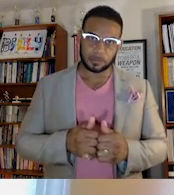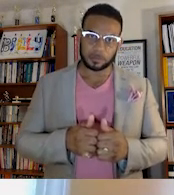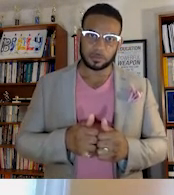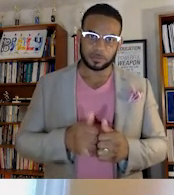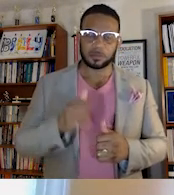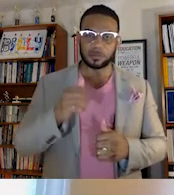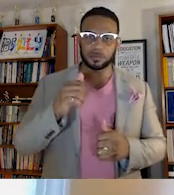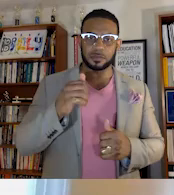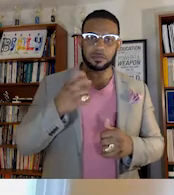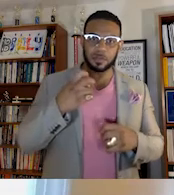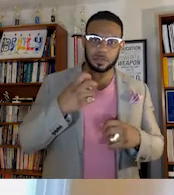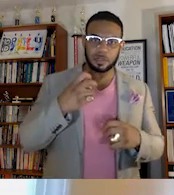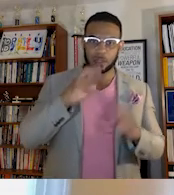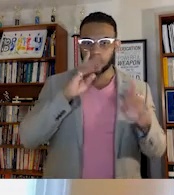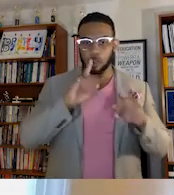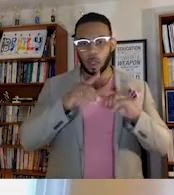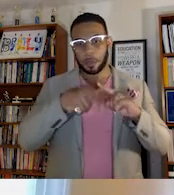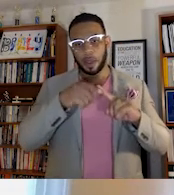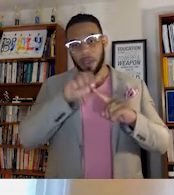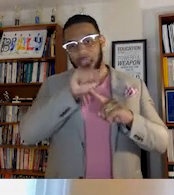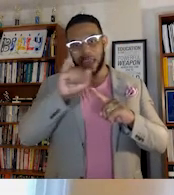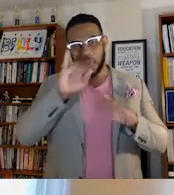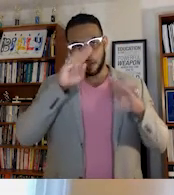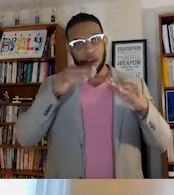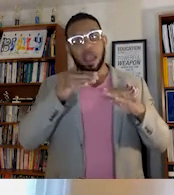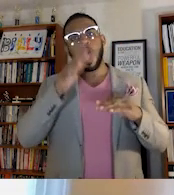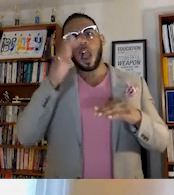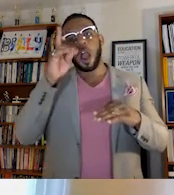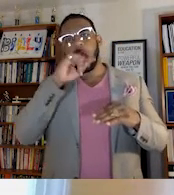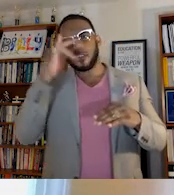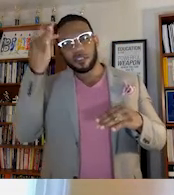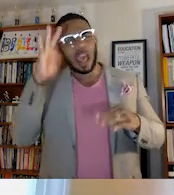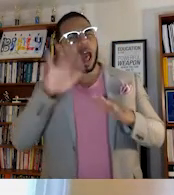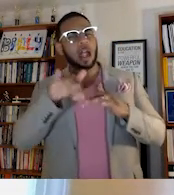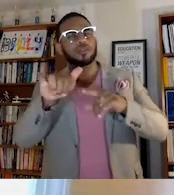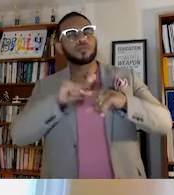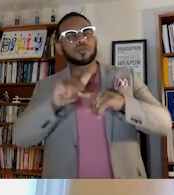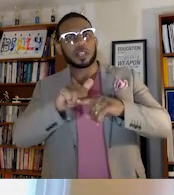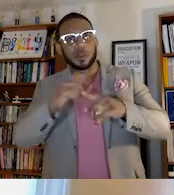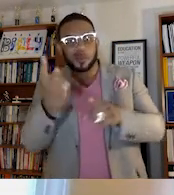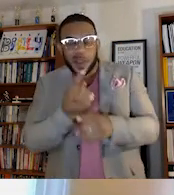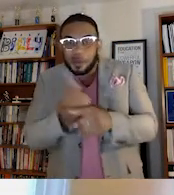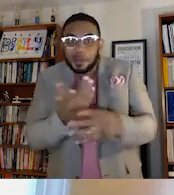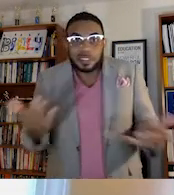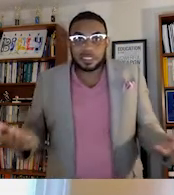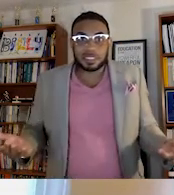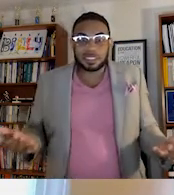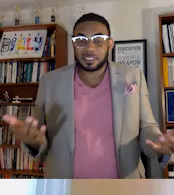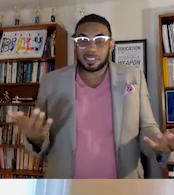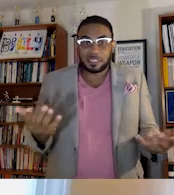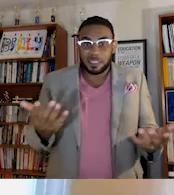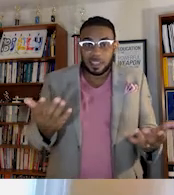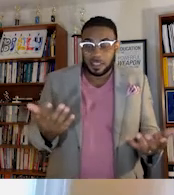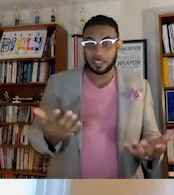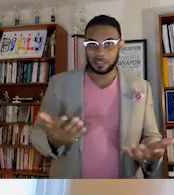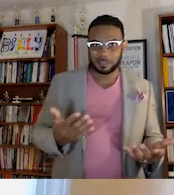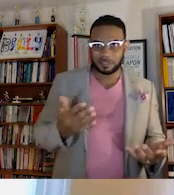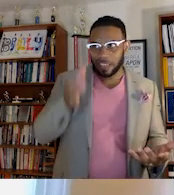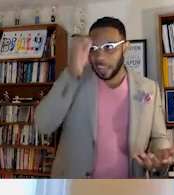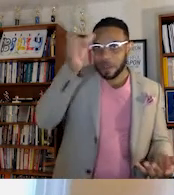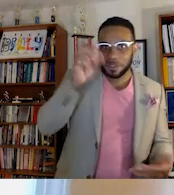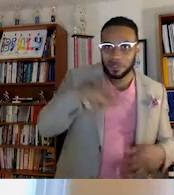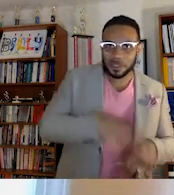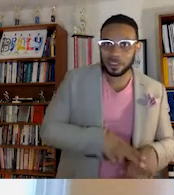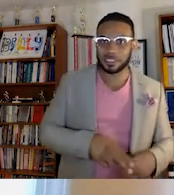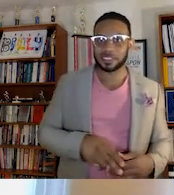talk on AI, you know, it's like, how do you train properly? Let's use common sense.